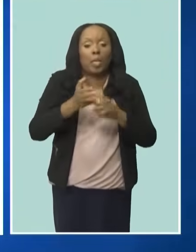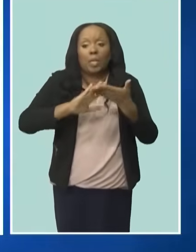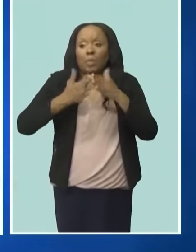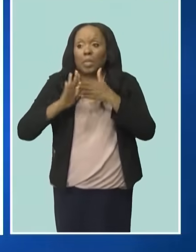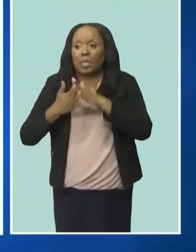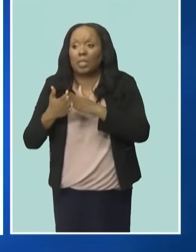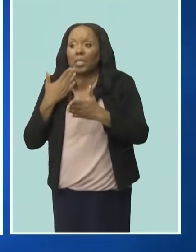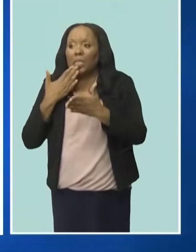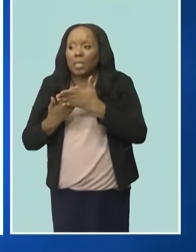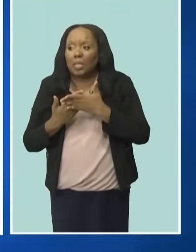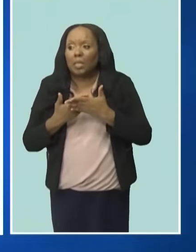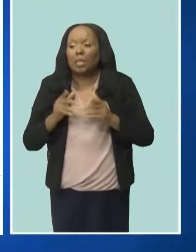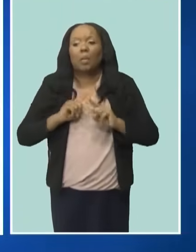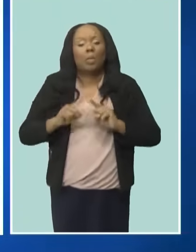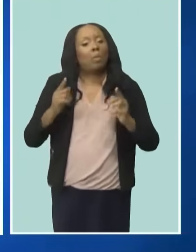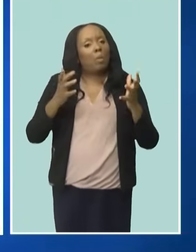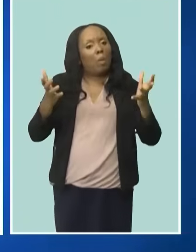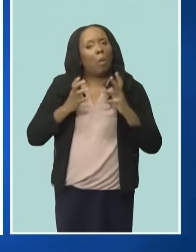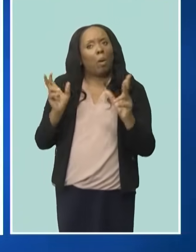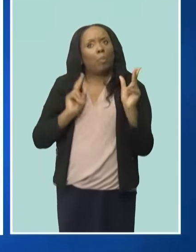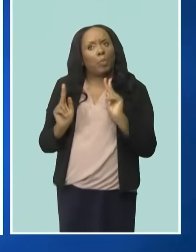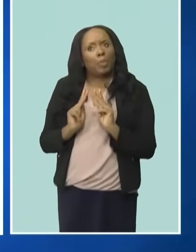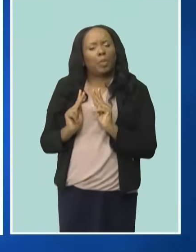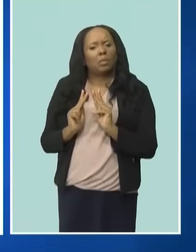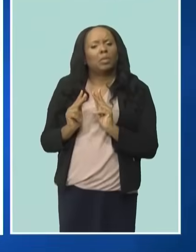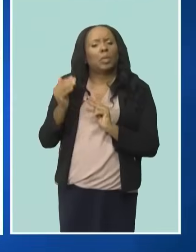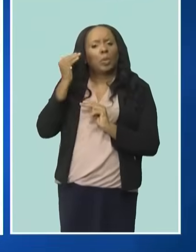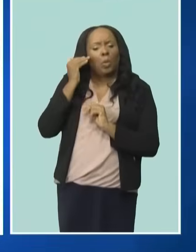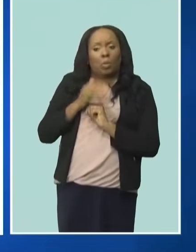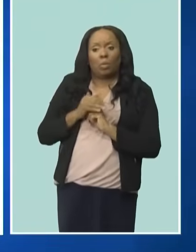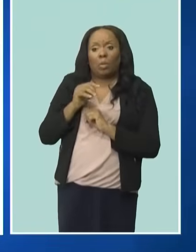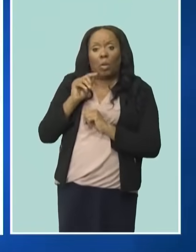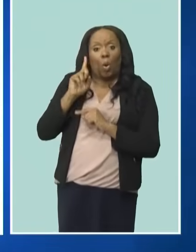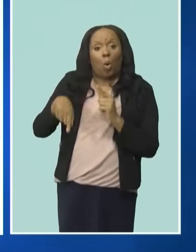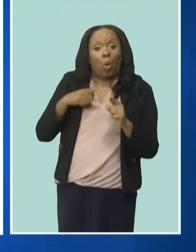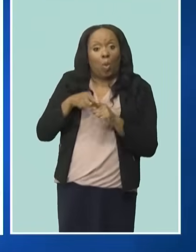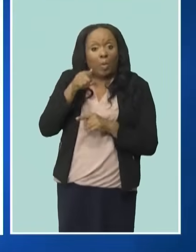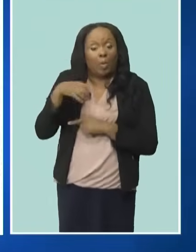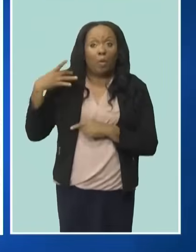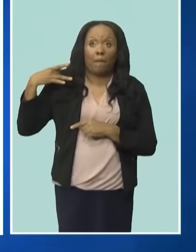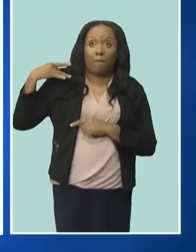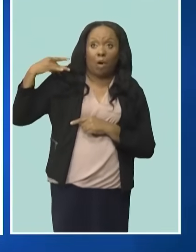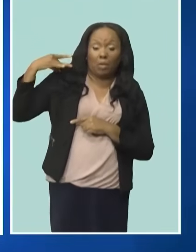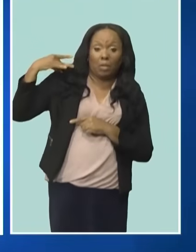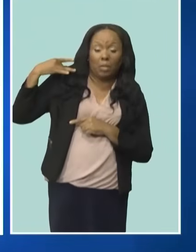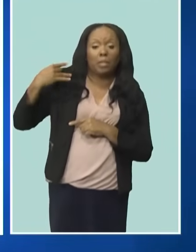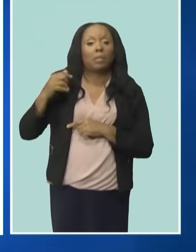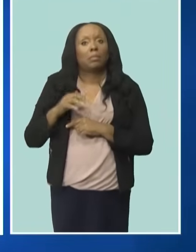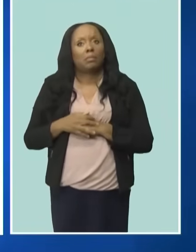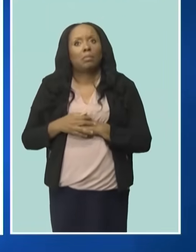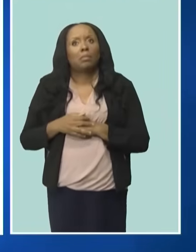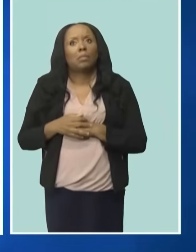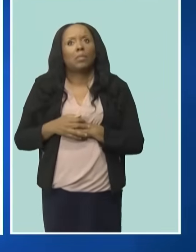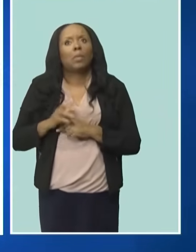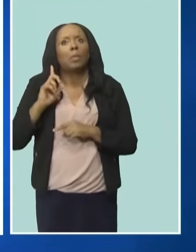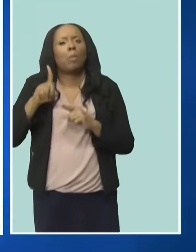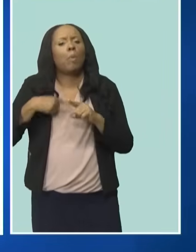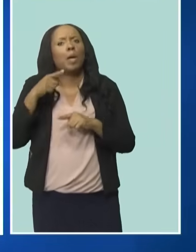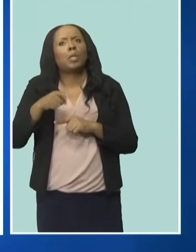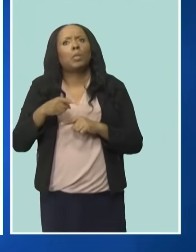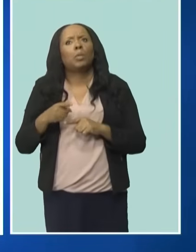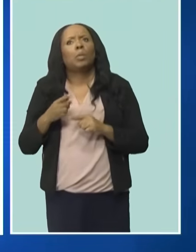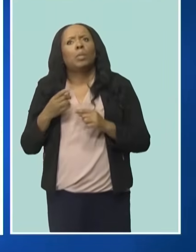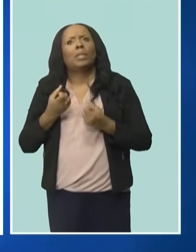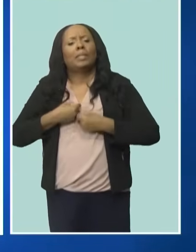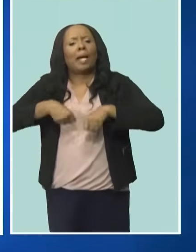can send a signal to society that those who work, those who volunteer, those who give of themselves are worthy of esteem, and that